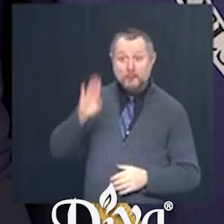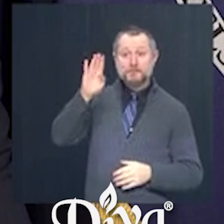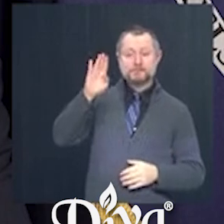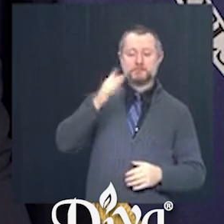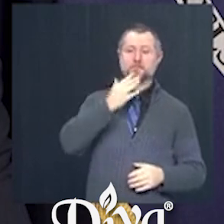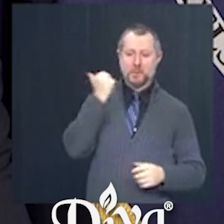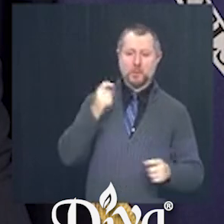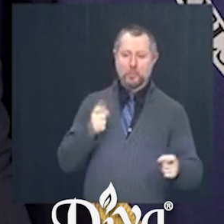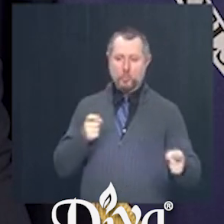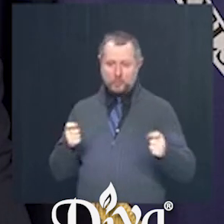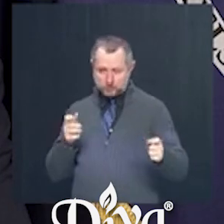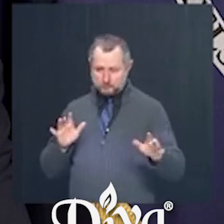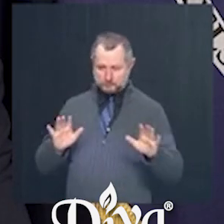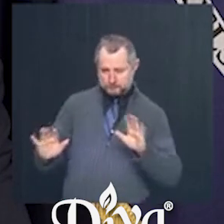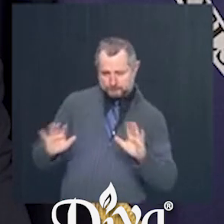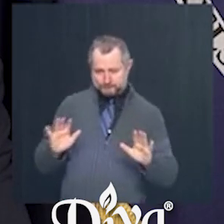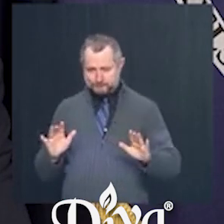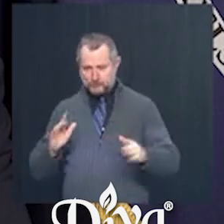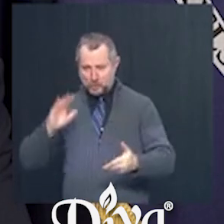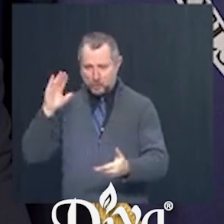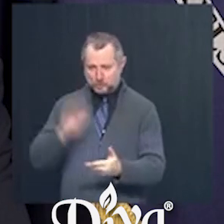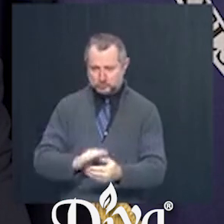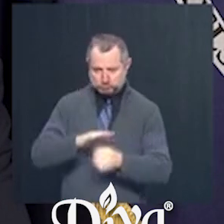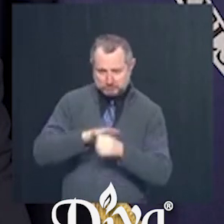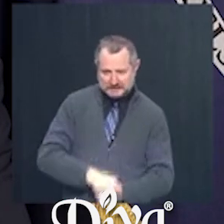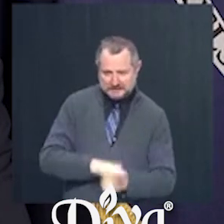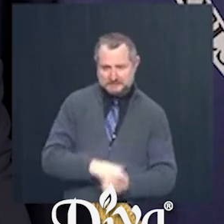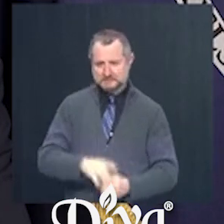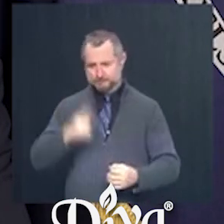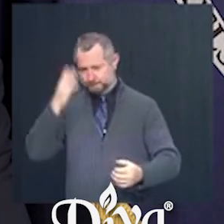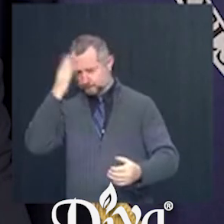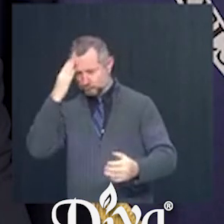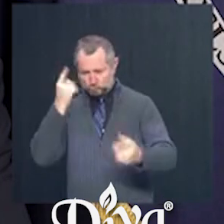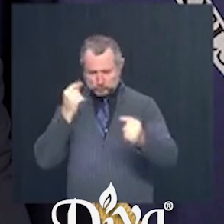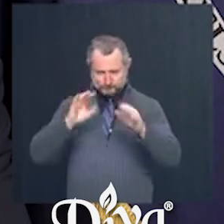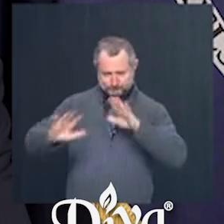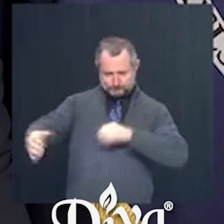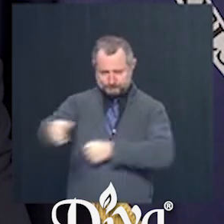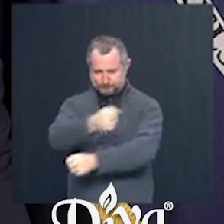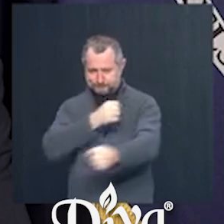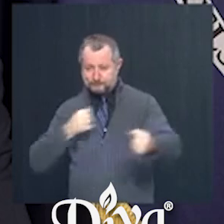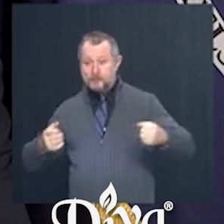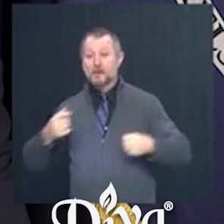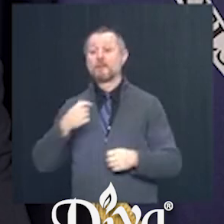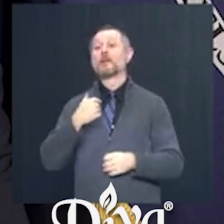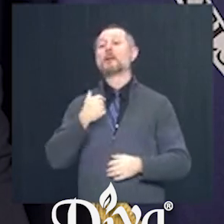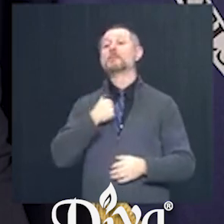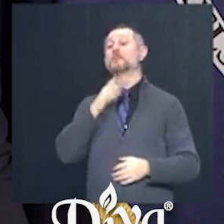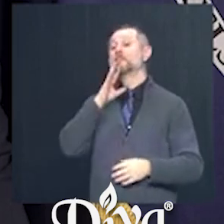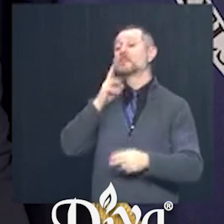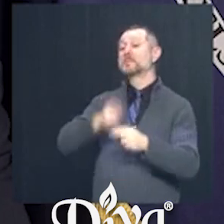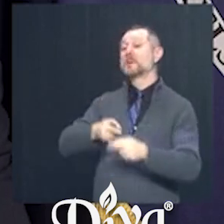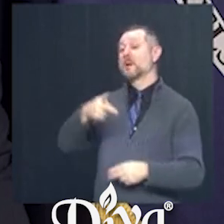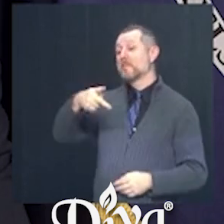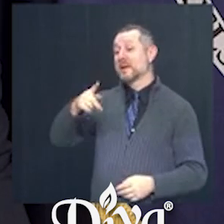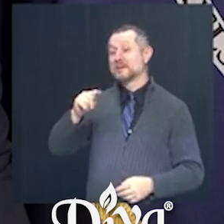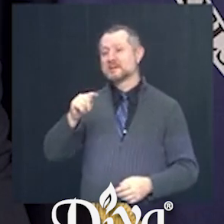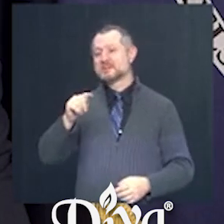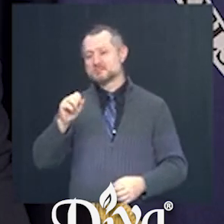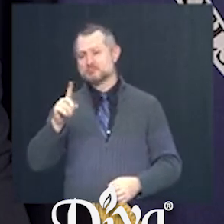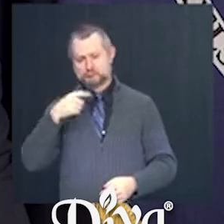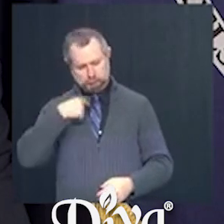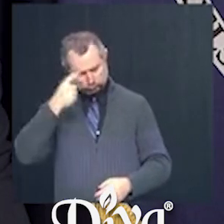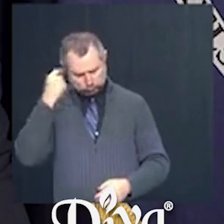less overall stress. I get the PTSD phenomenon.